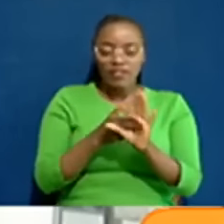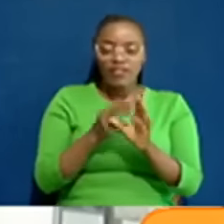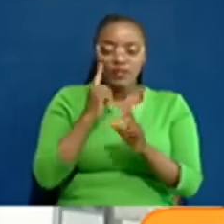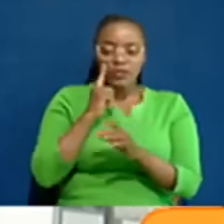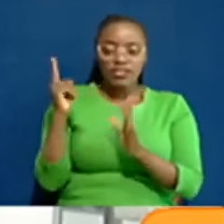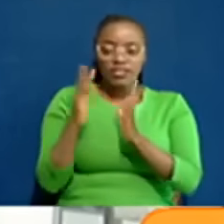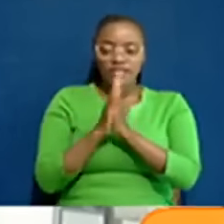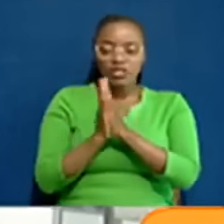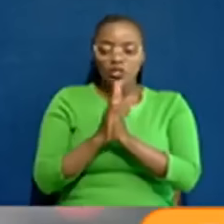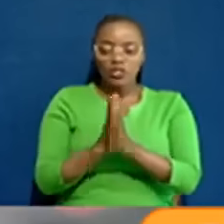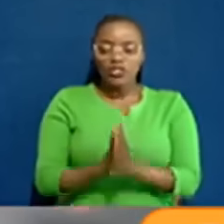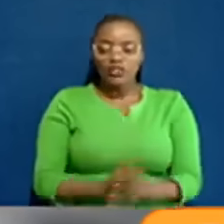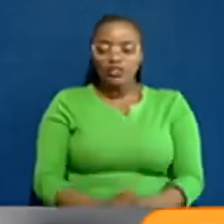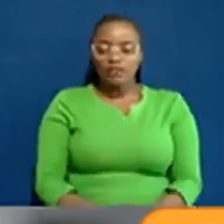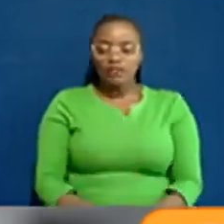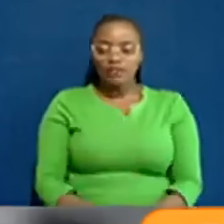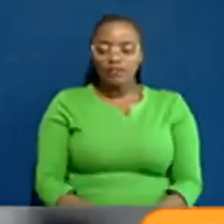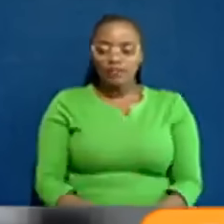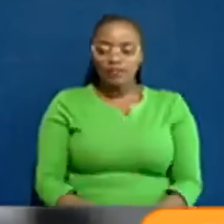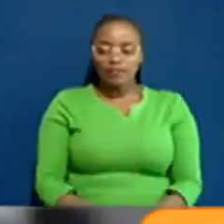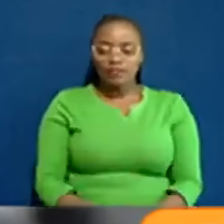details.